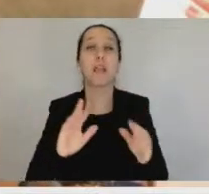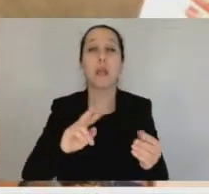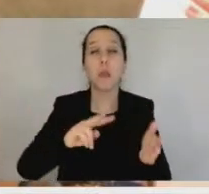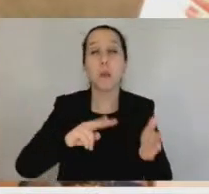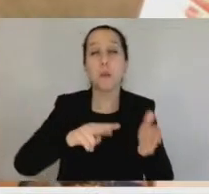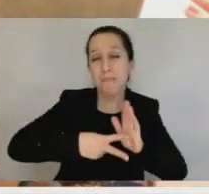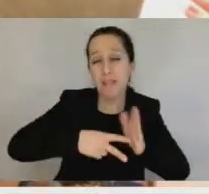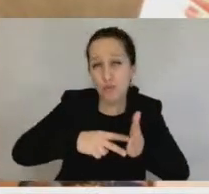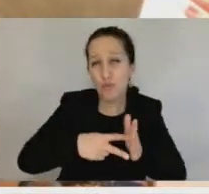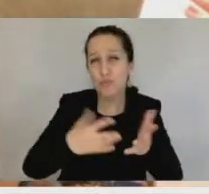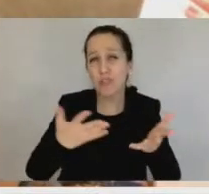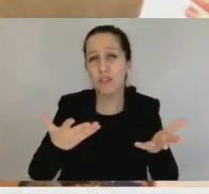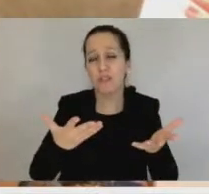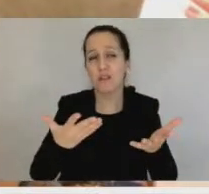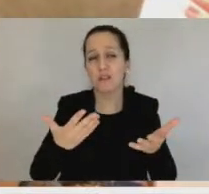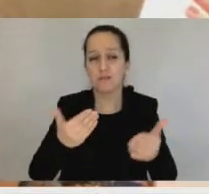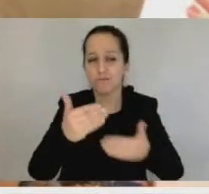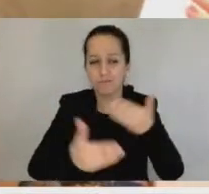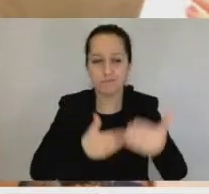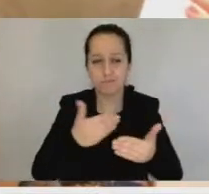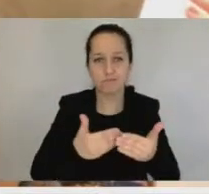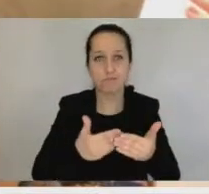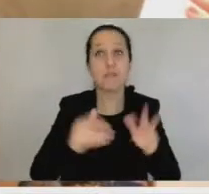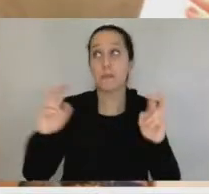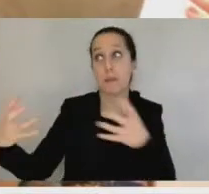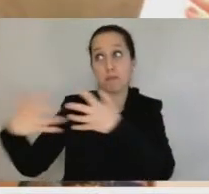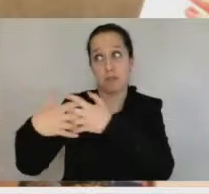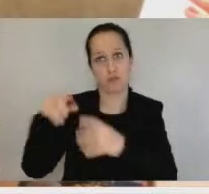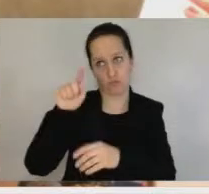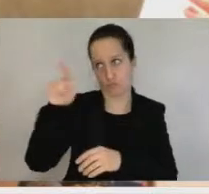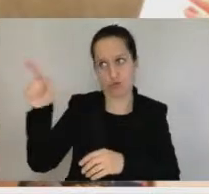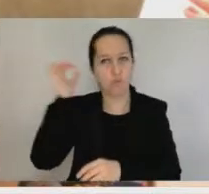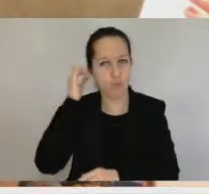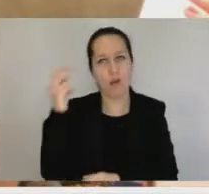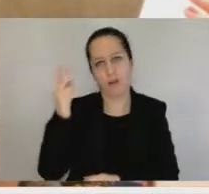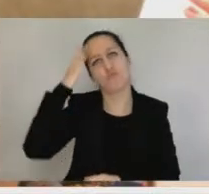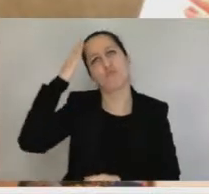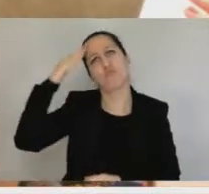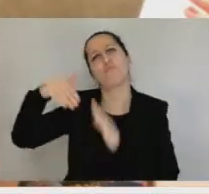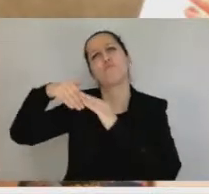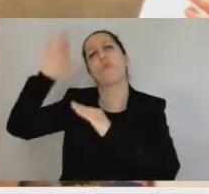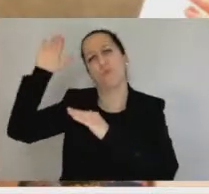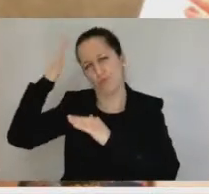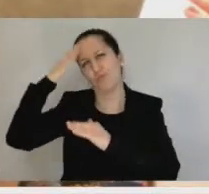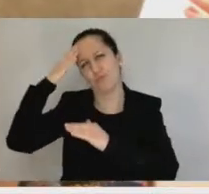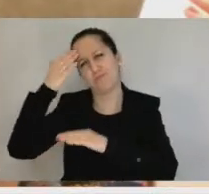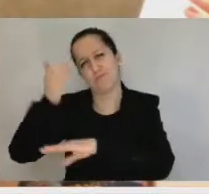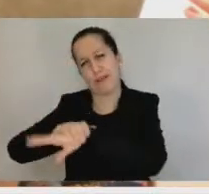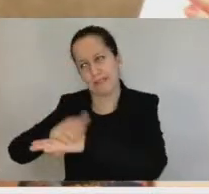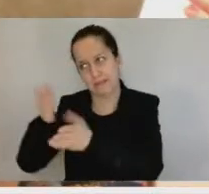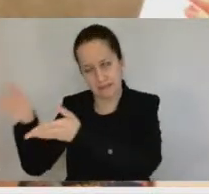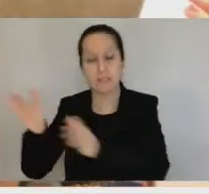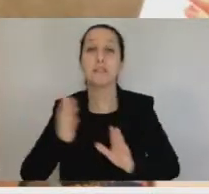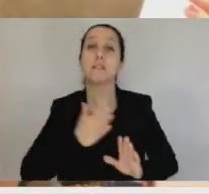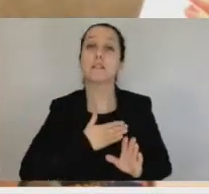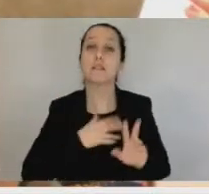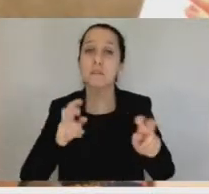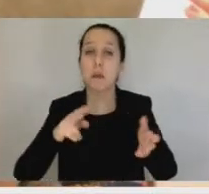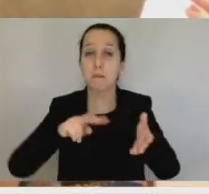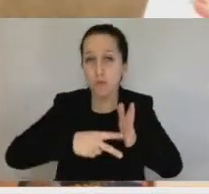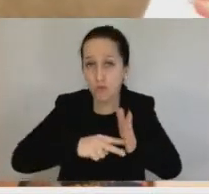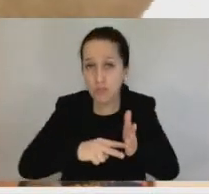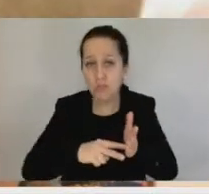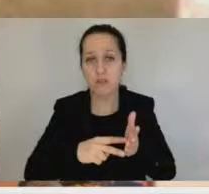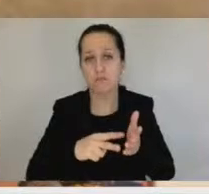With regard to the methodological aspect, and I will leave time for Claudia and Silvia to talk more about that because they know more.